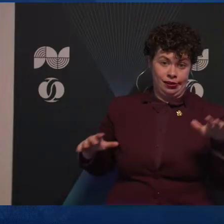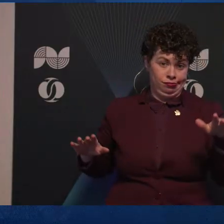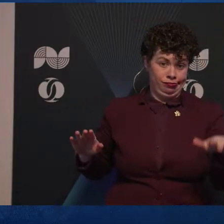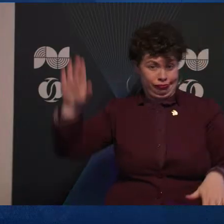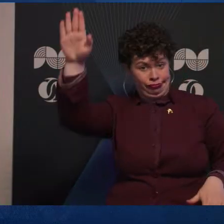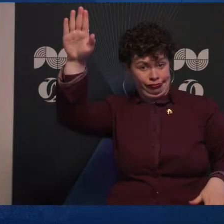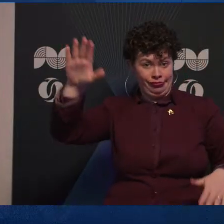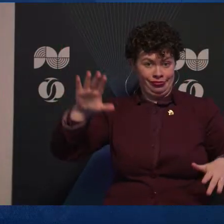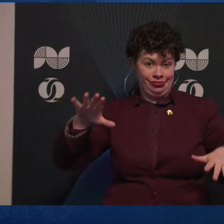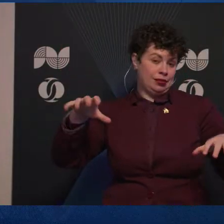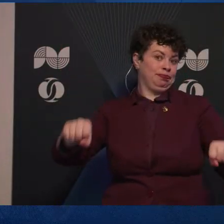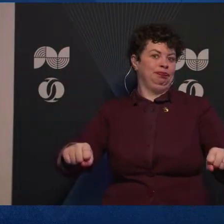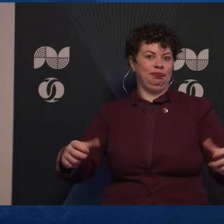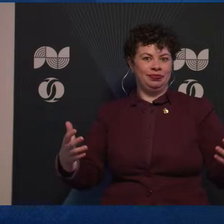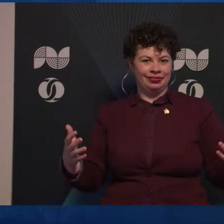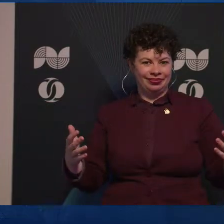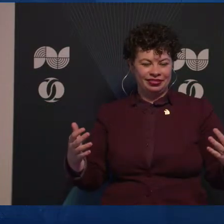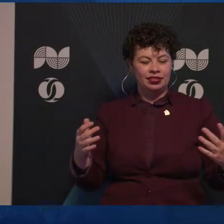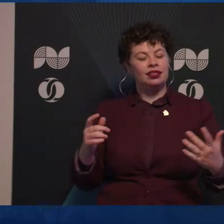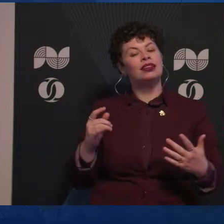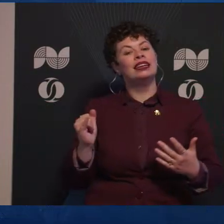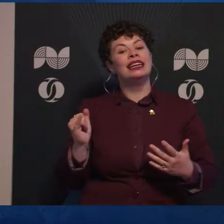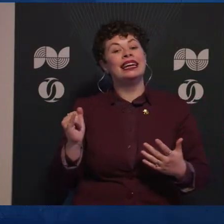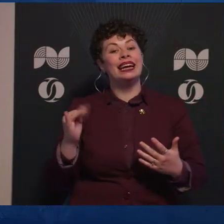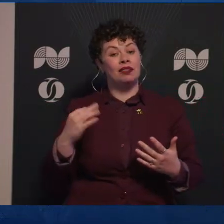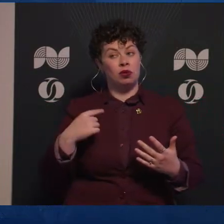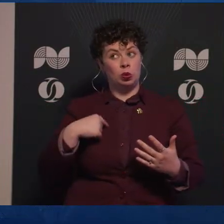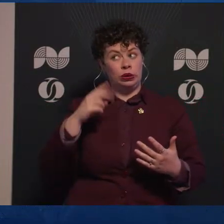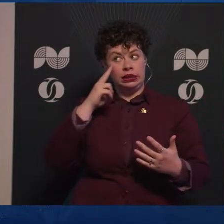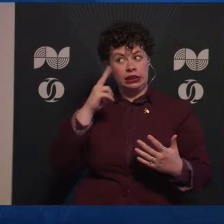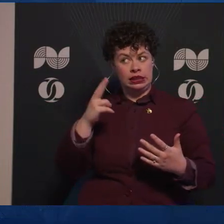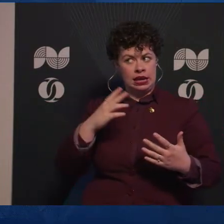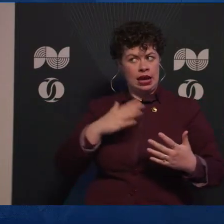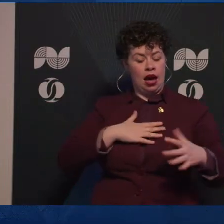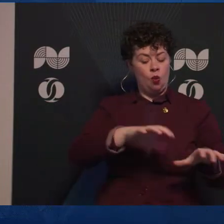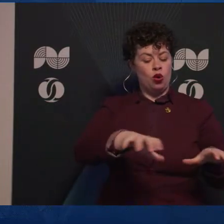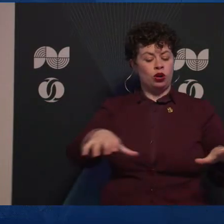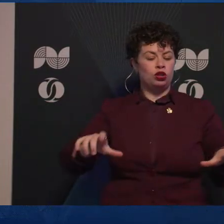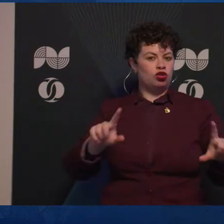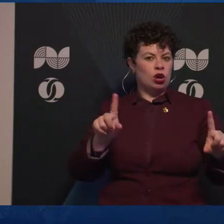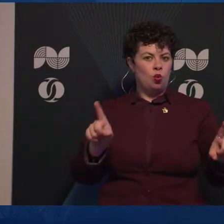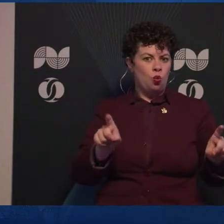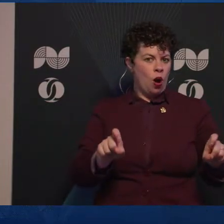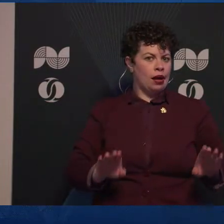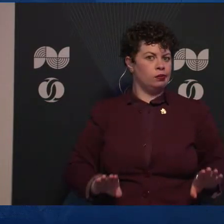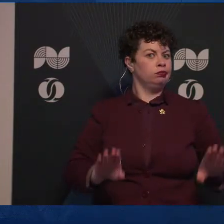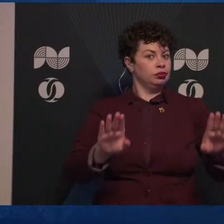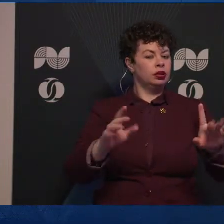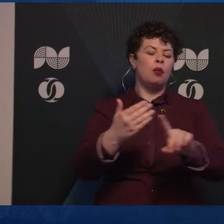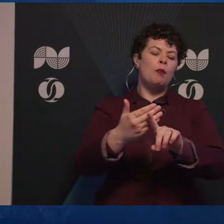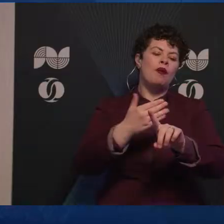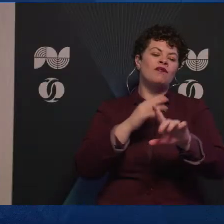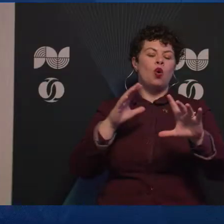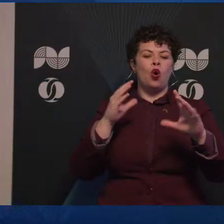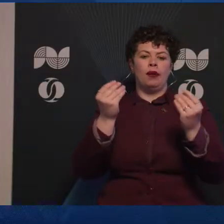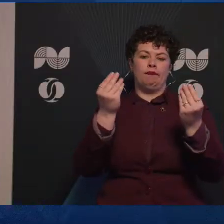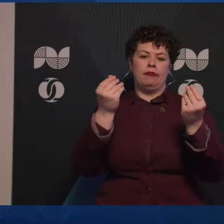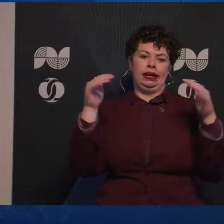at what were the drivers of growth in our countries of operation, before the global financial